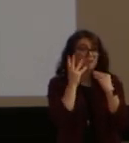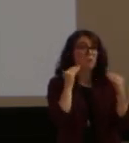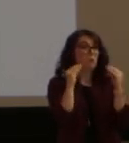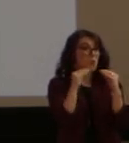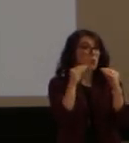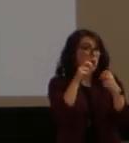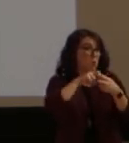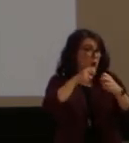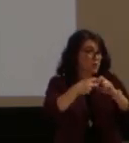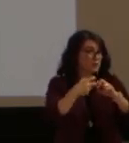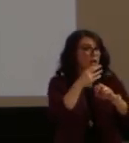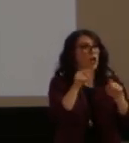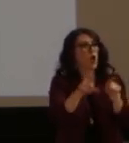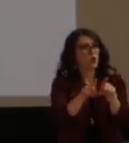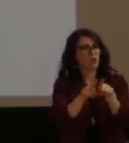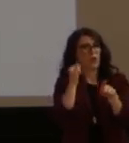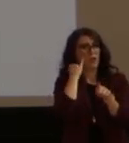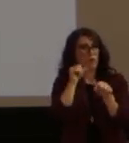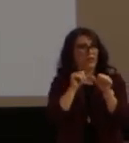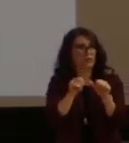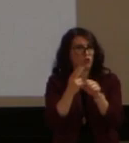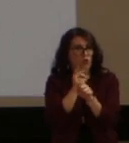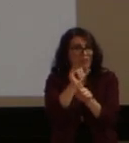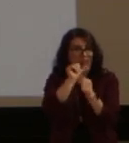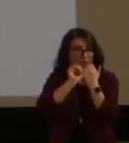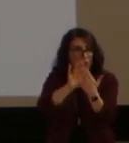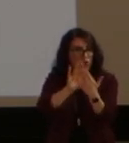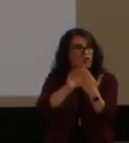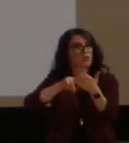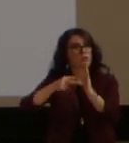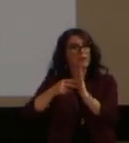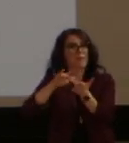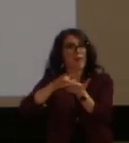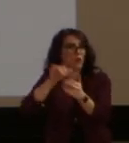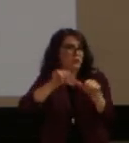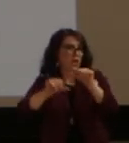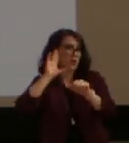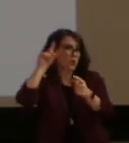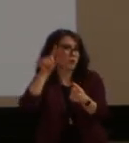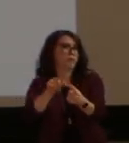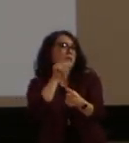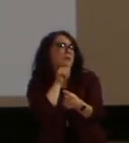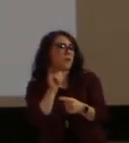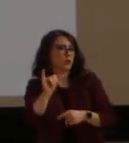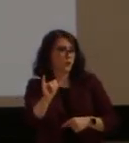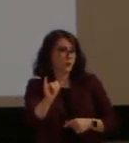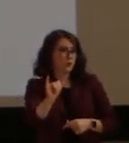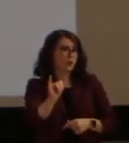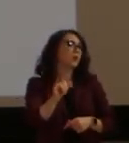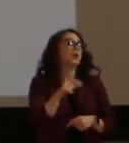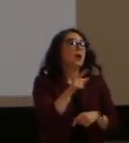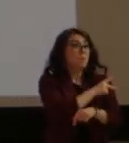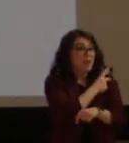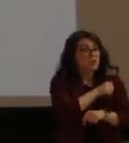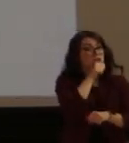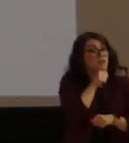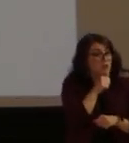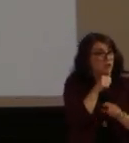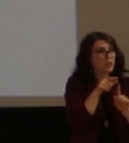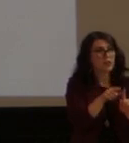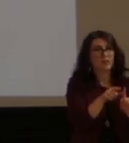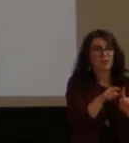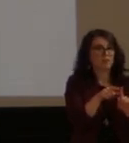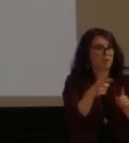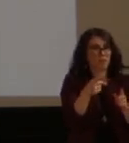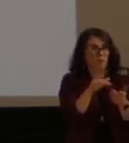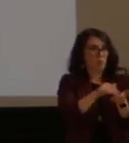in the science that forms the foundation for medical treatments. Patients are suffering, providers don't have the time and resources to